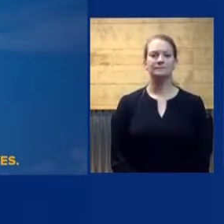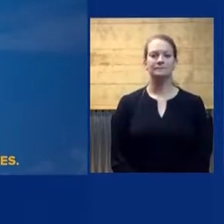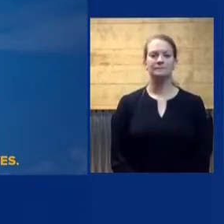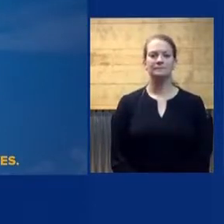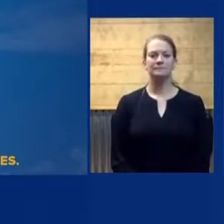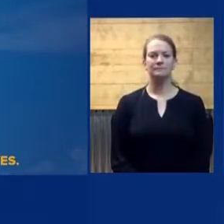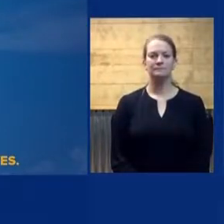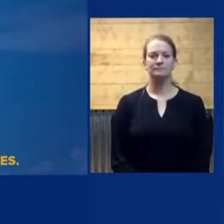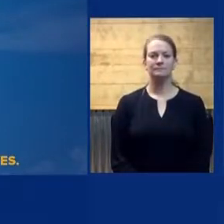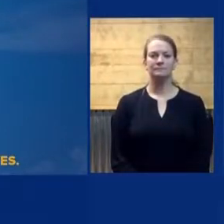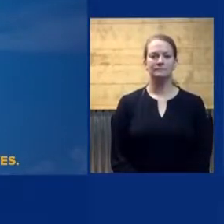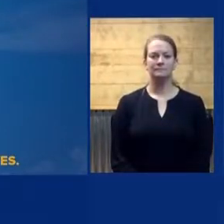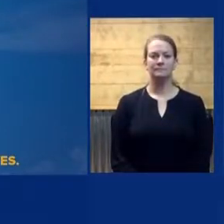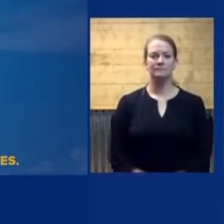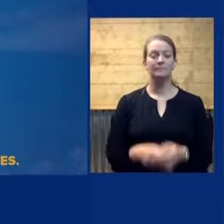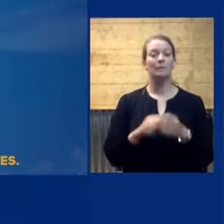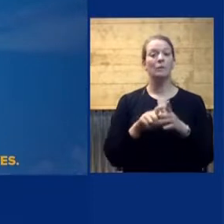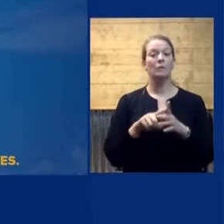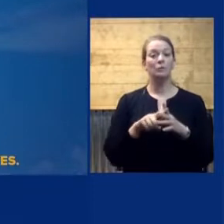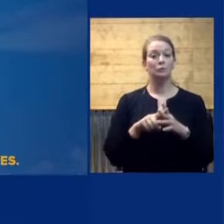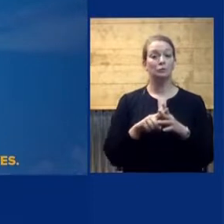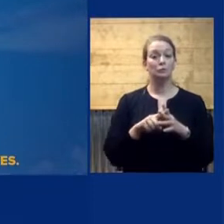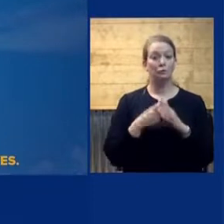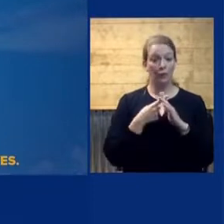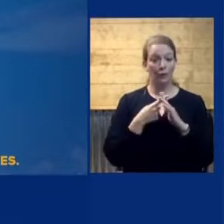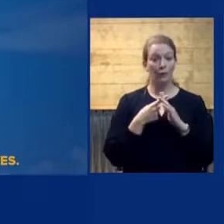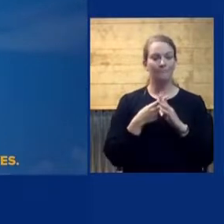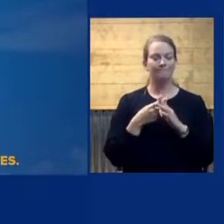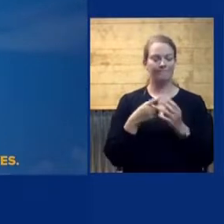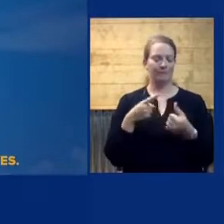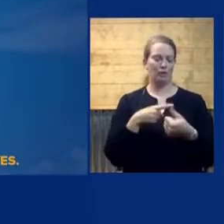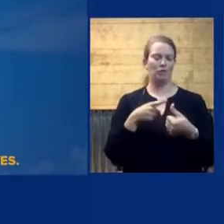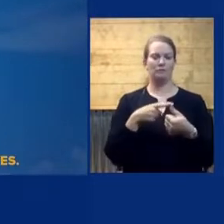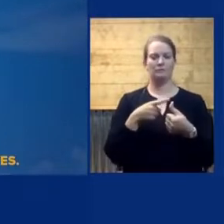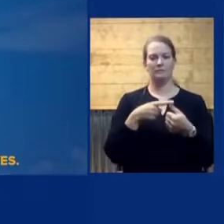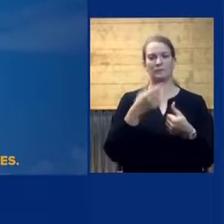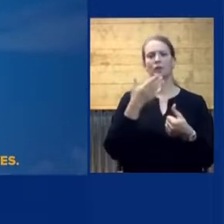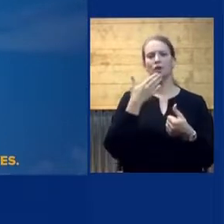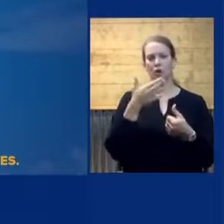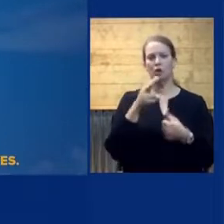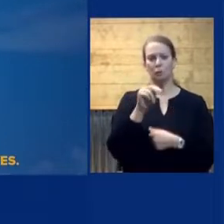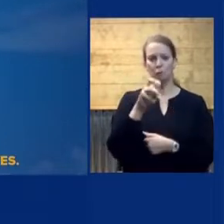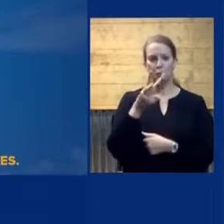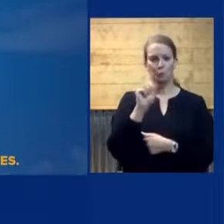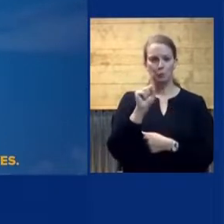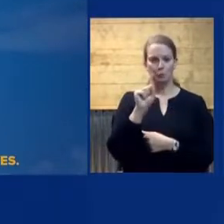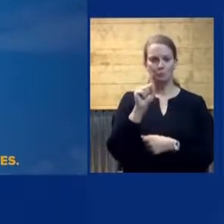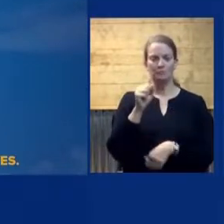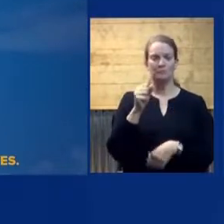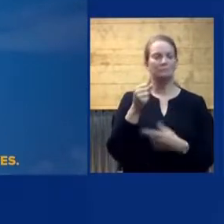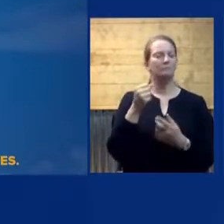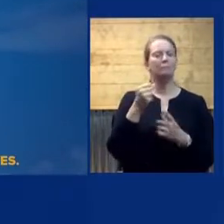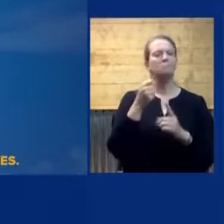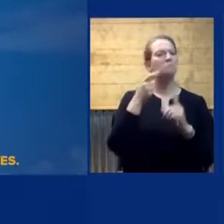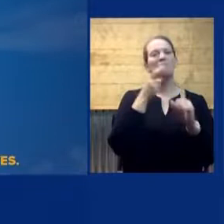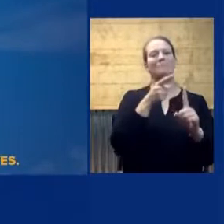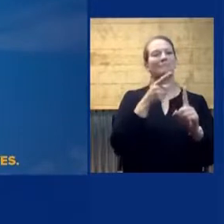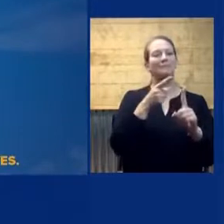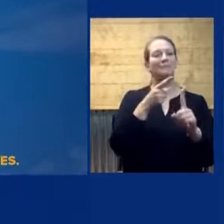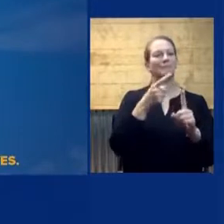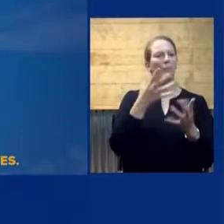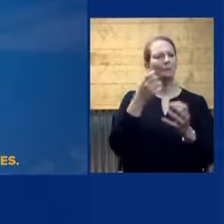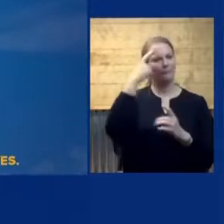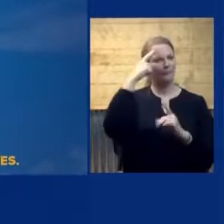We will start with the good news because we are glass half full kind of people. Right,